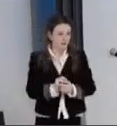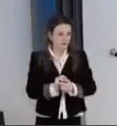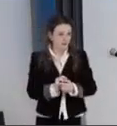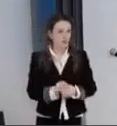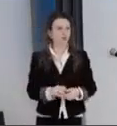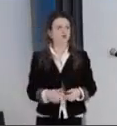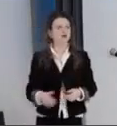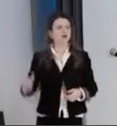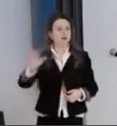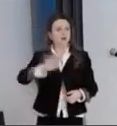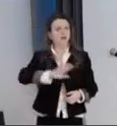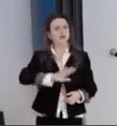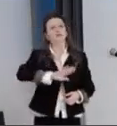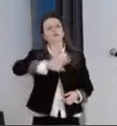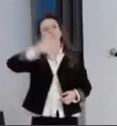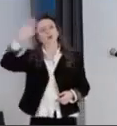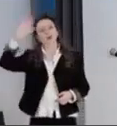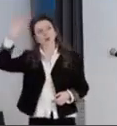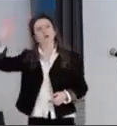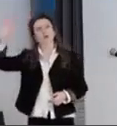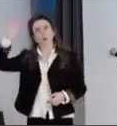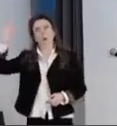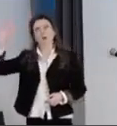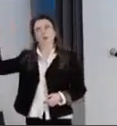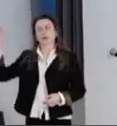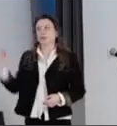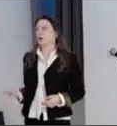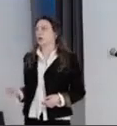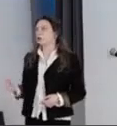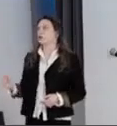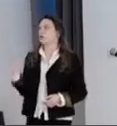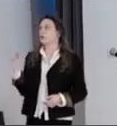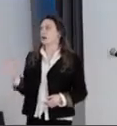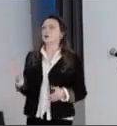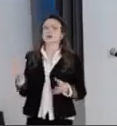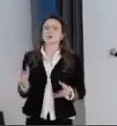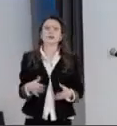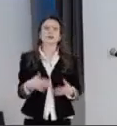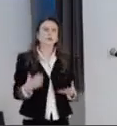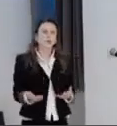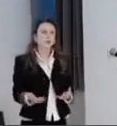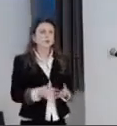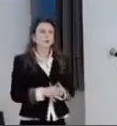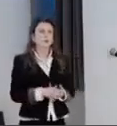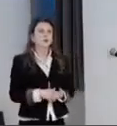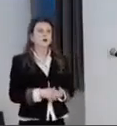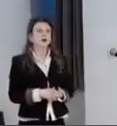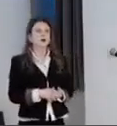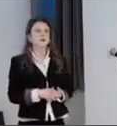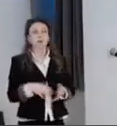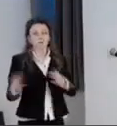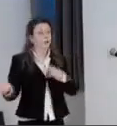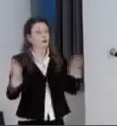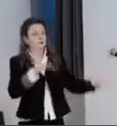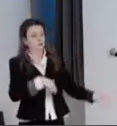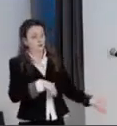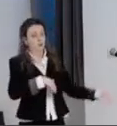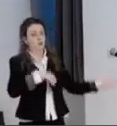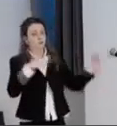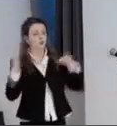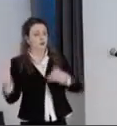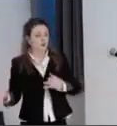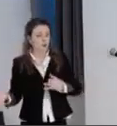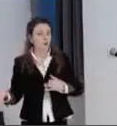that. So if your view of proper aesthetic appreciation of nature is one that involves avoiding